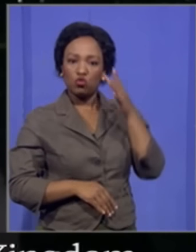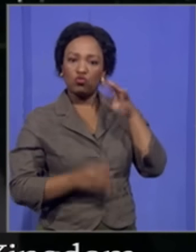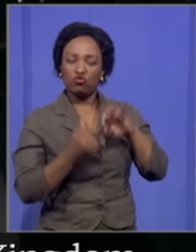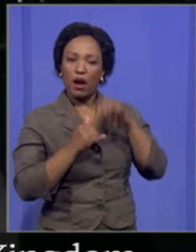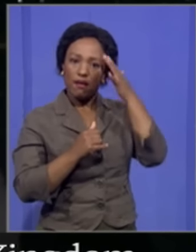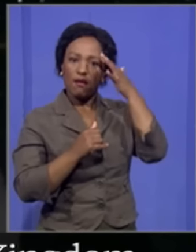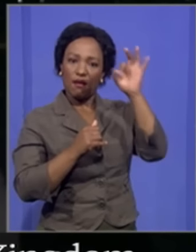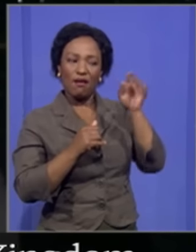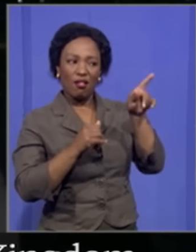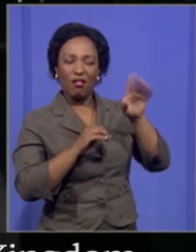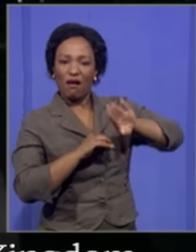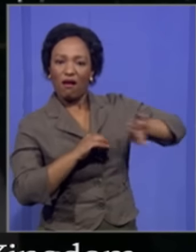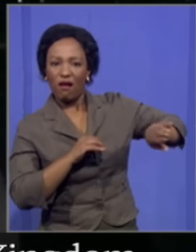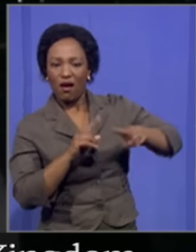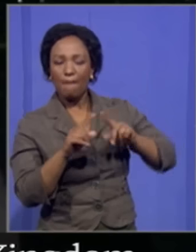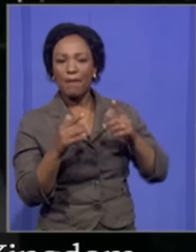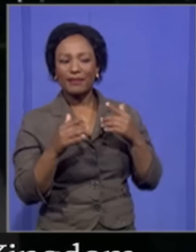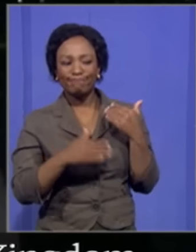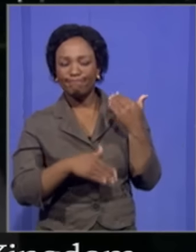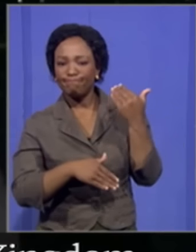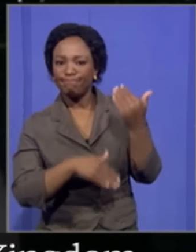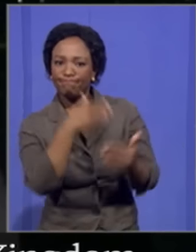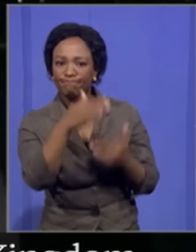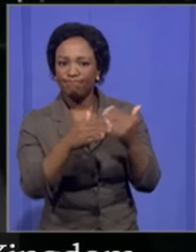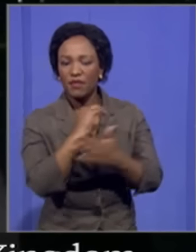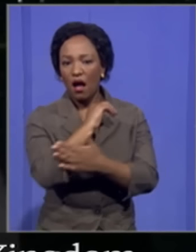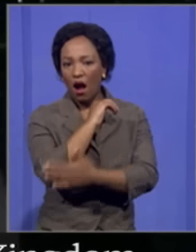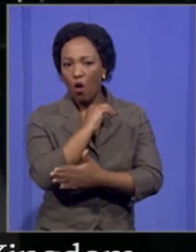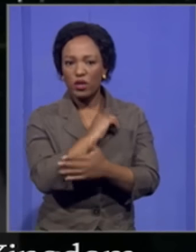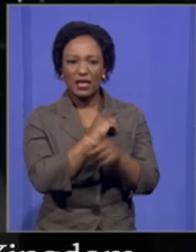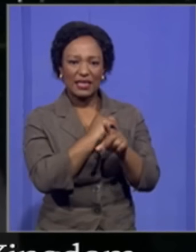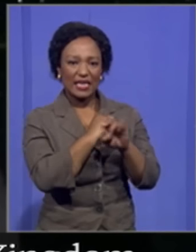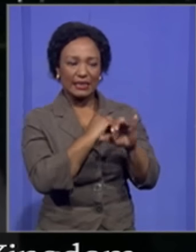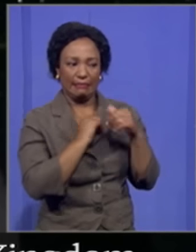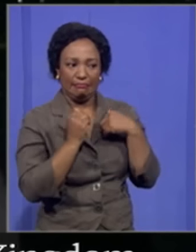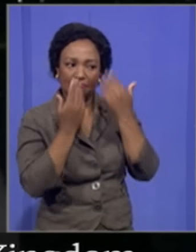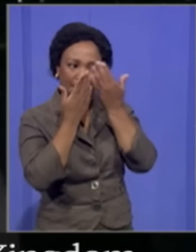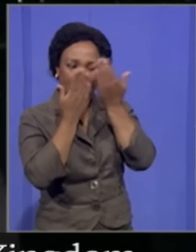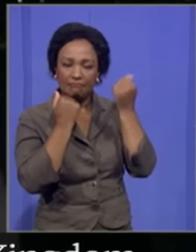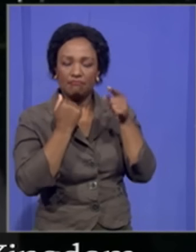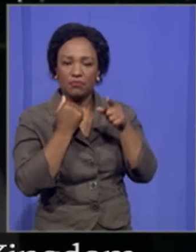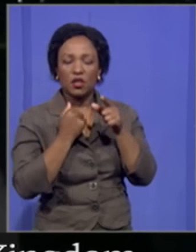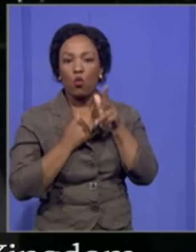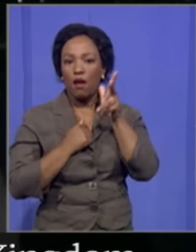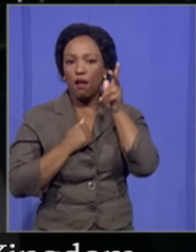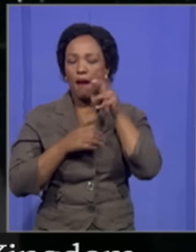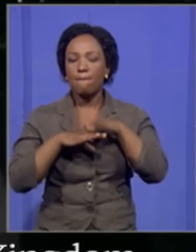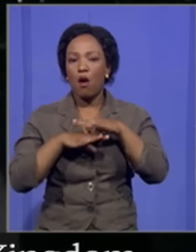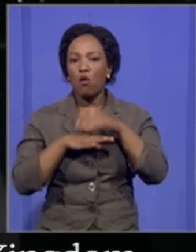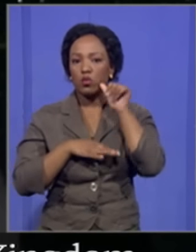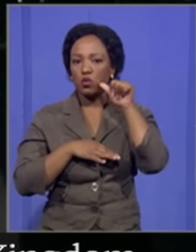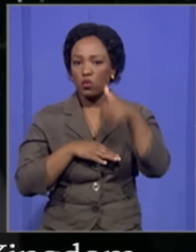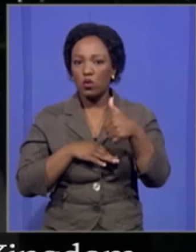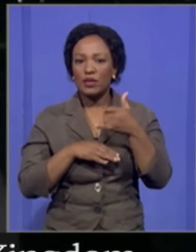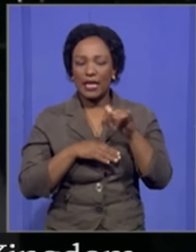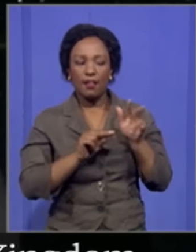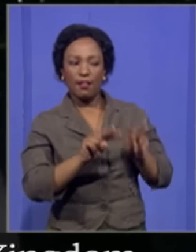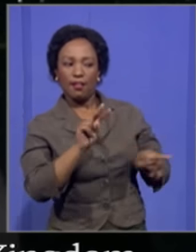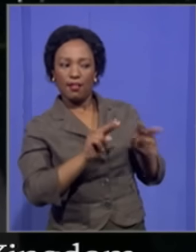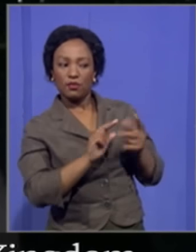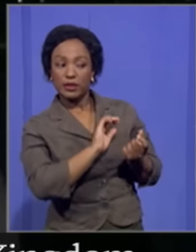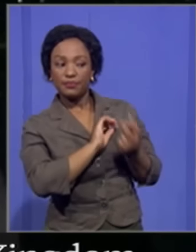sena tla thusetsa tsamaiso jwang ka hara naha ya DRC. Sena re tla di fumana hosane ho ba ntse re shebile taba eo